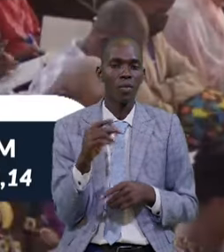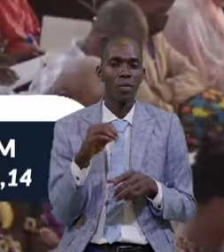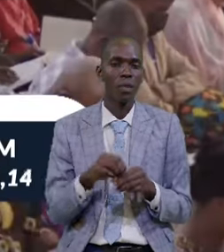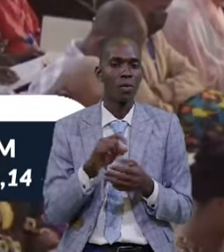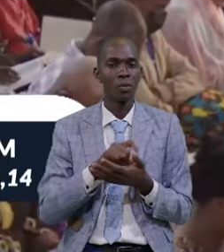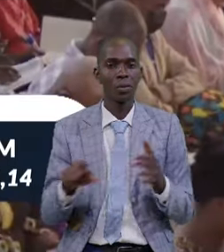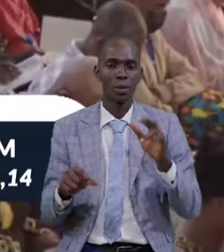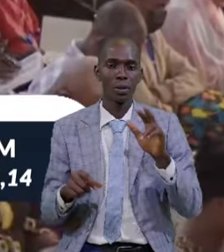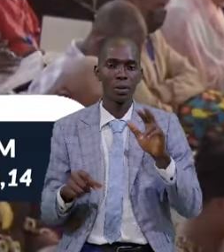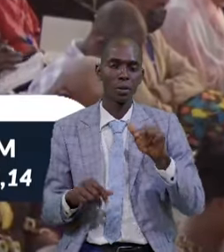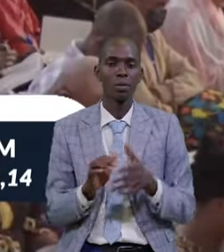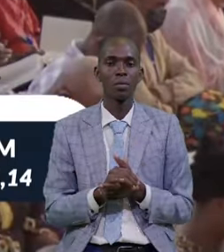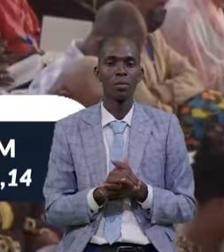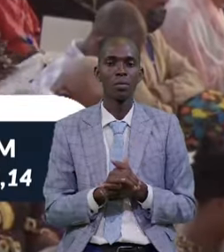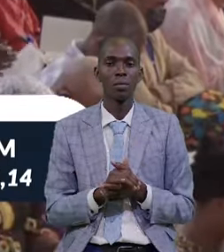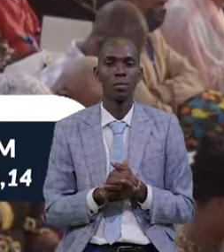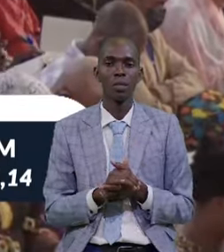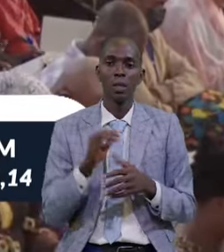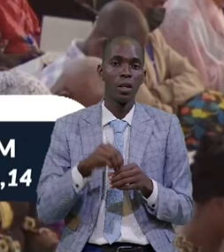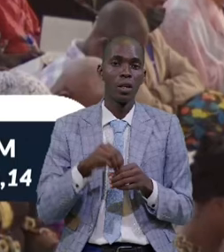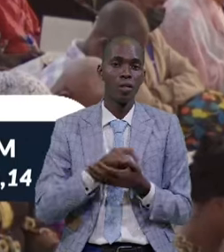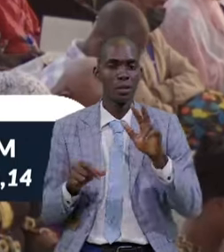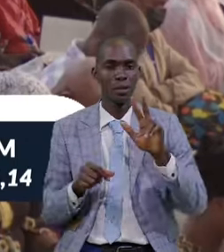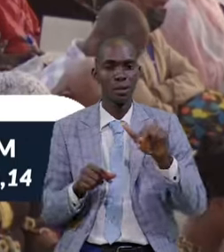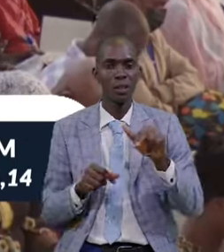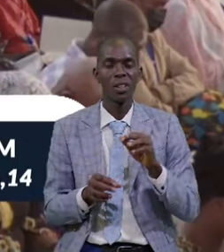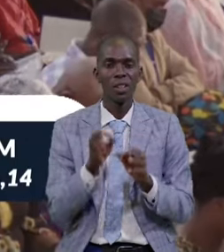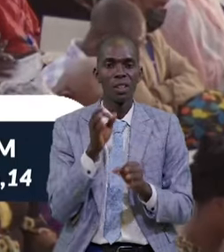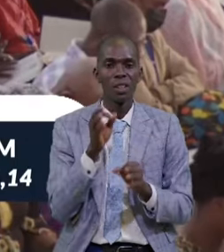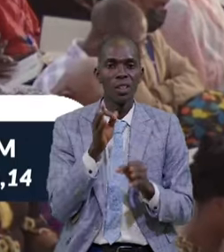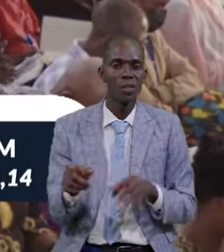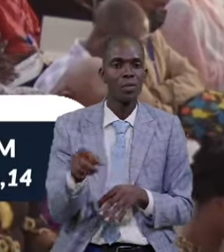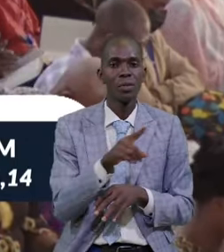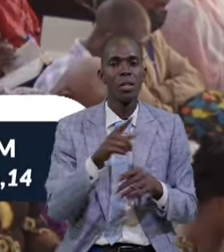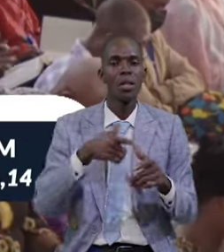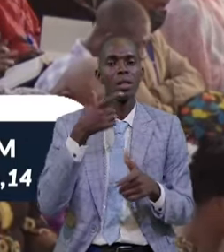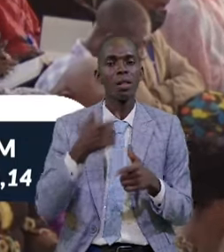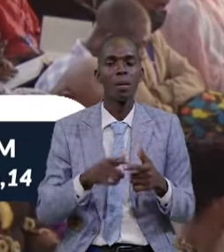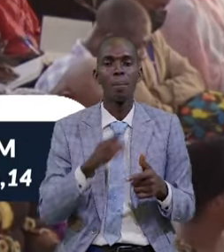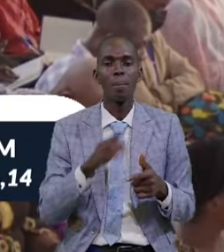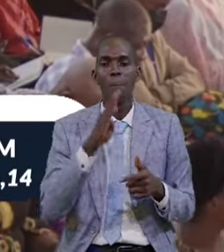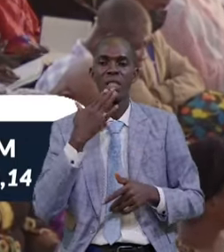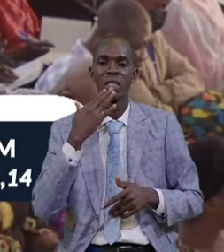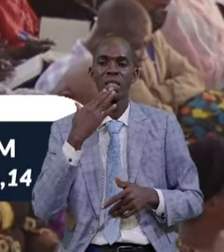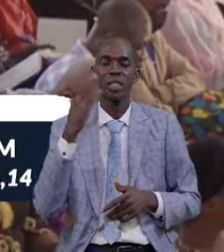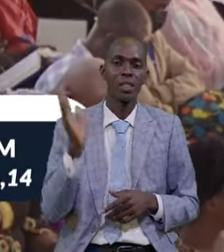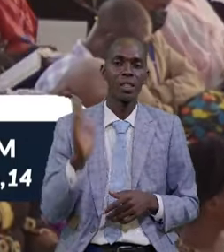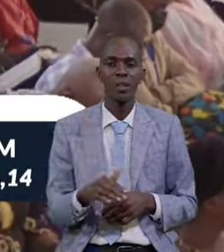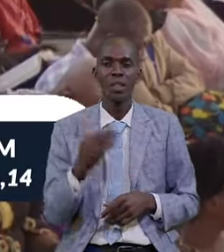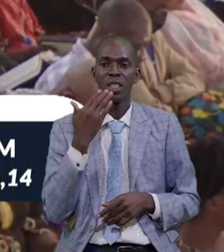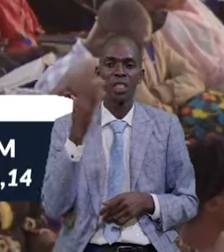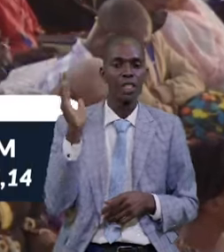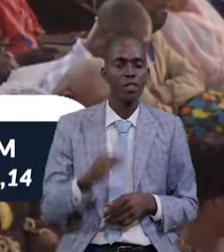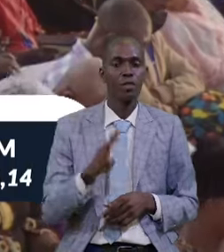13. In verse 13, "If ye then, being evil," evil by